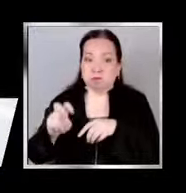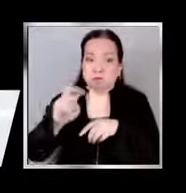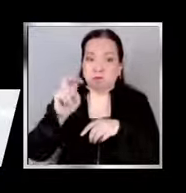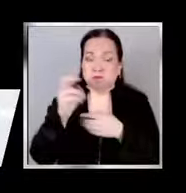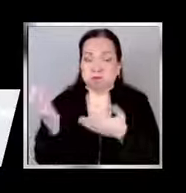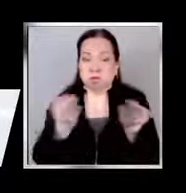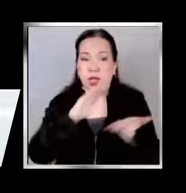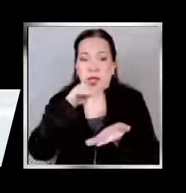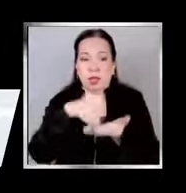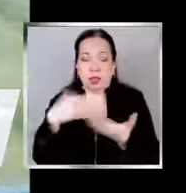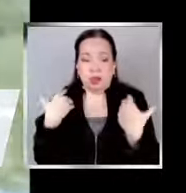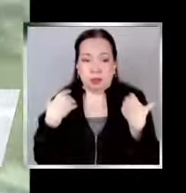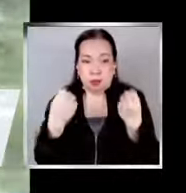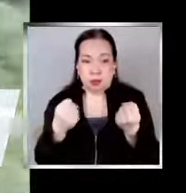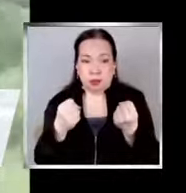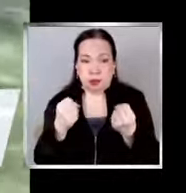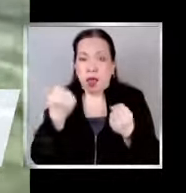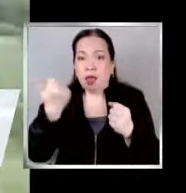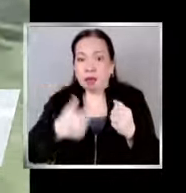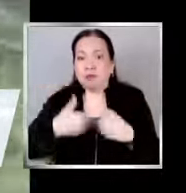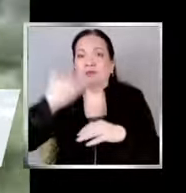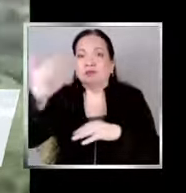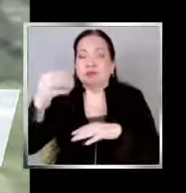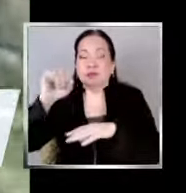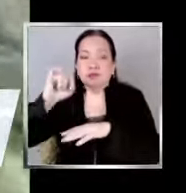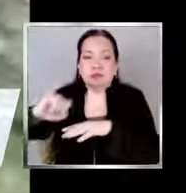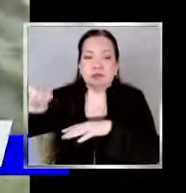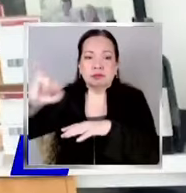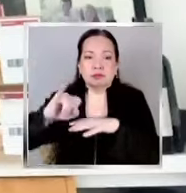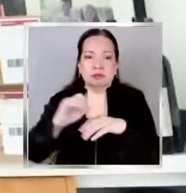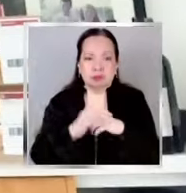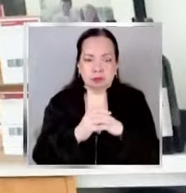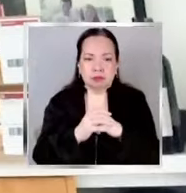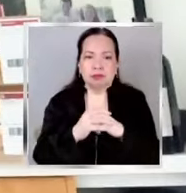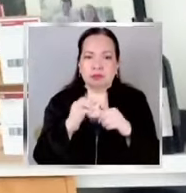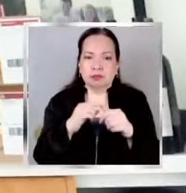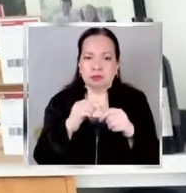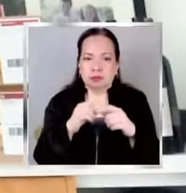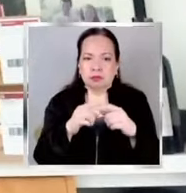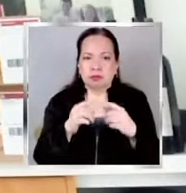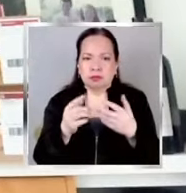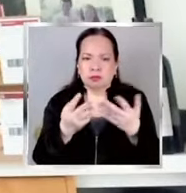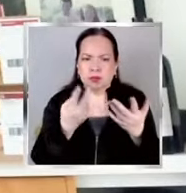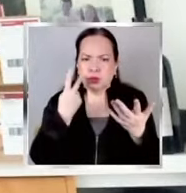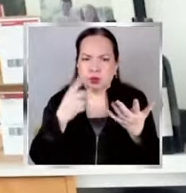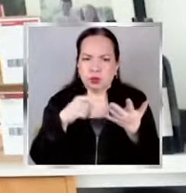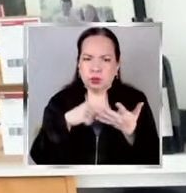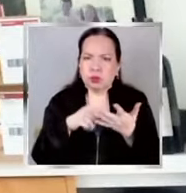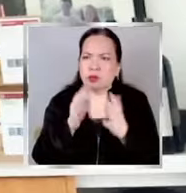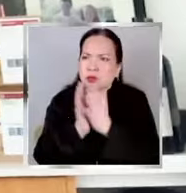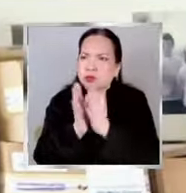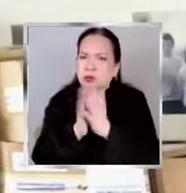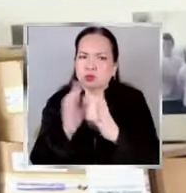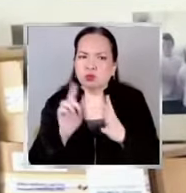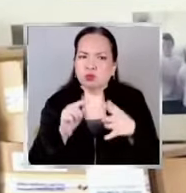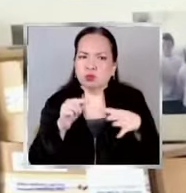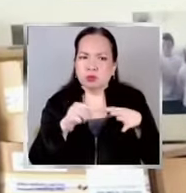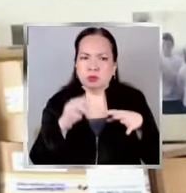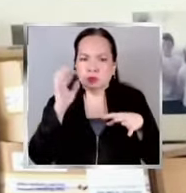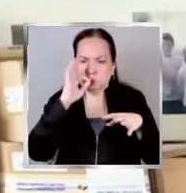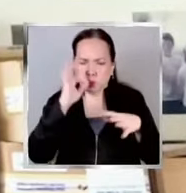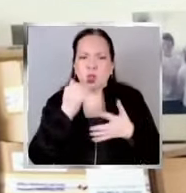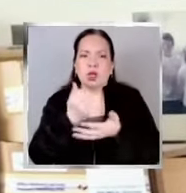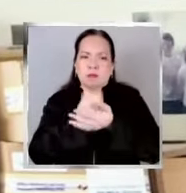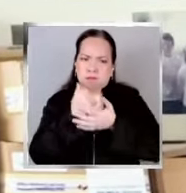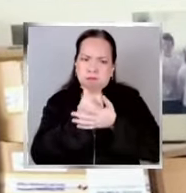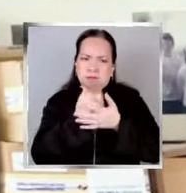Went and got the hammock. We hopped on the boat. Go to a nearby island. The local Filipino people were really helpful. I looked down at my